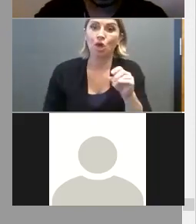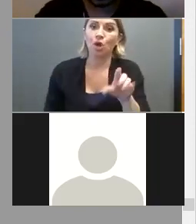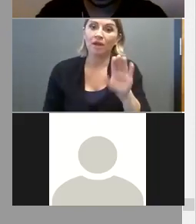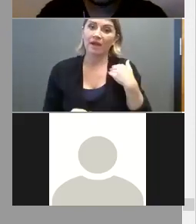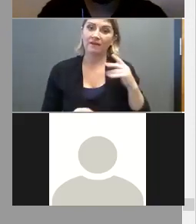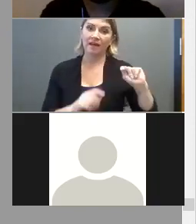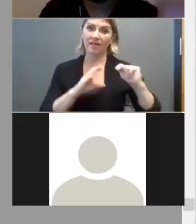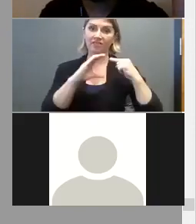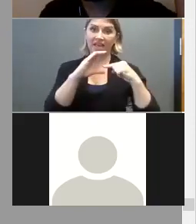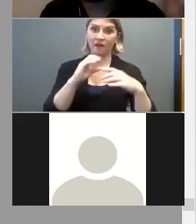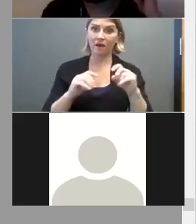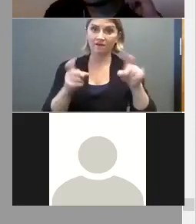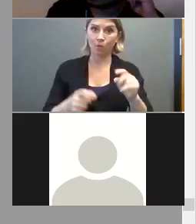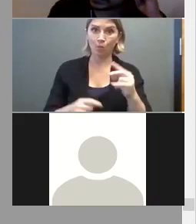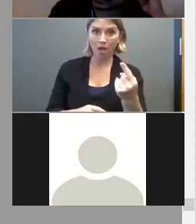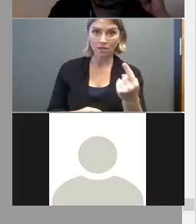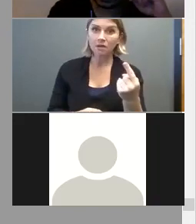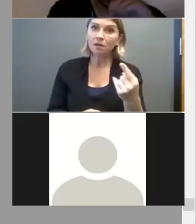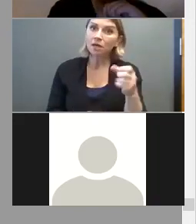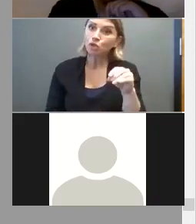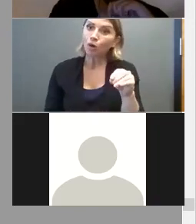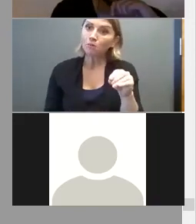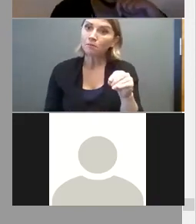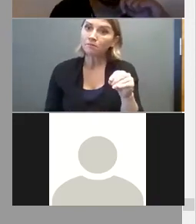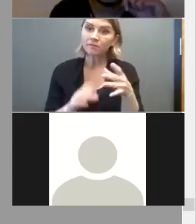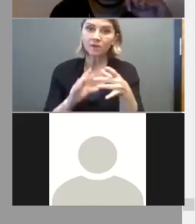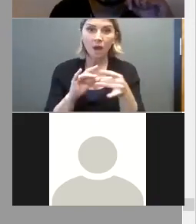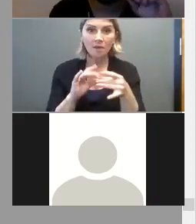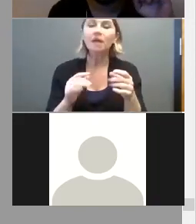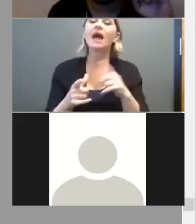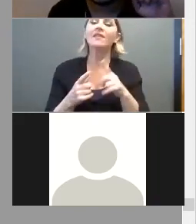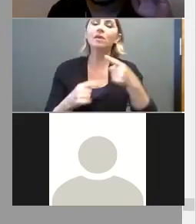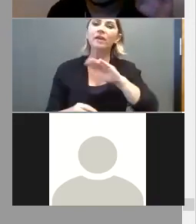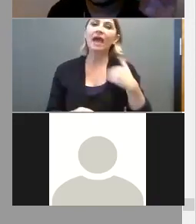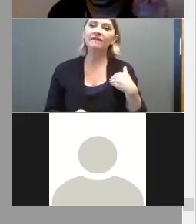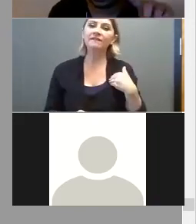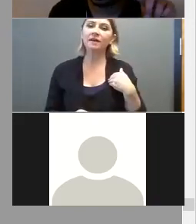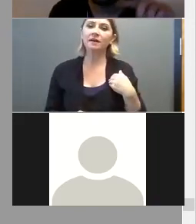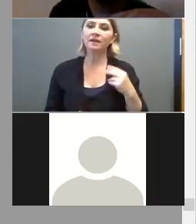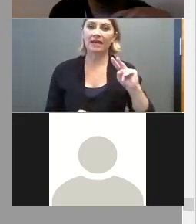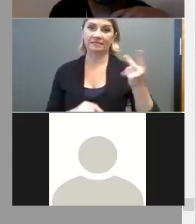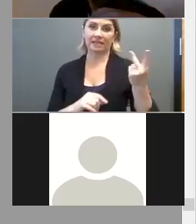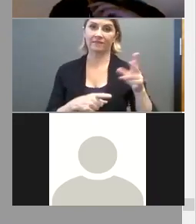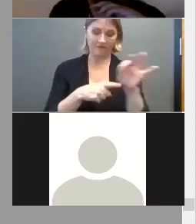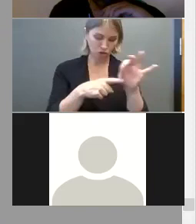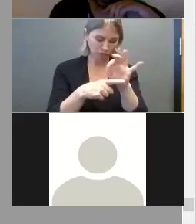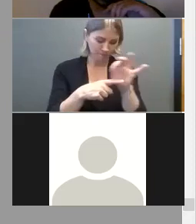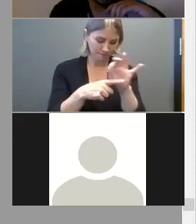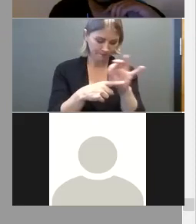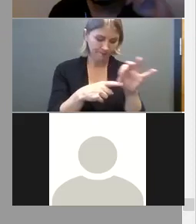of 1 because it's a constant complexity. Then we have the second function here.